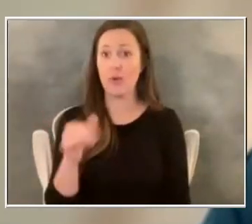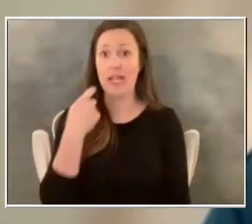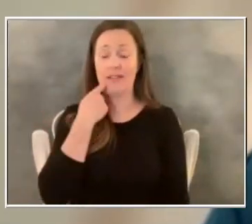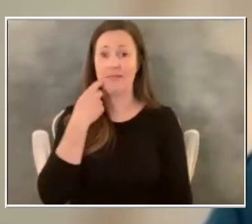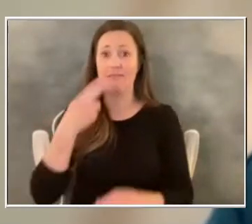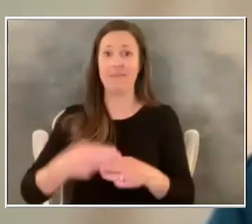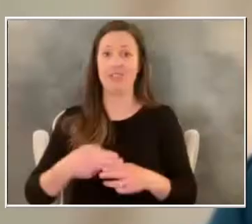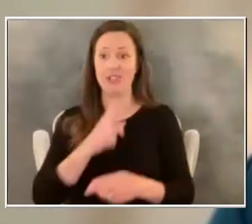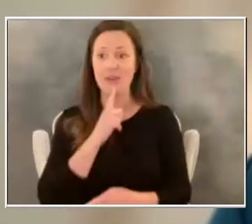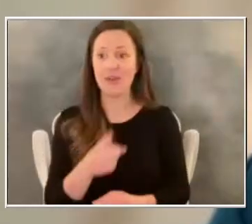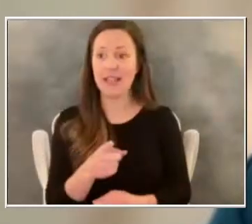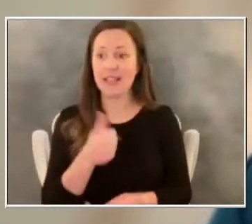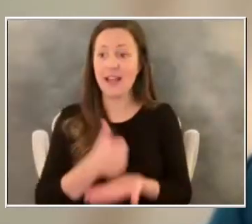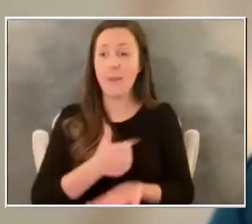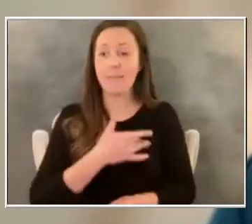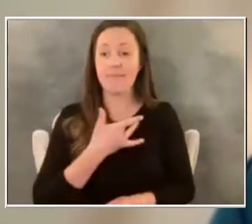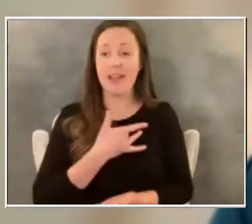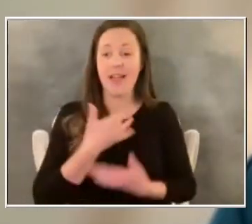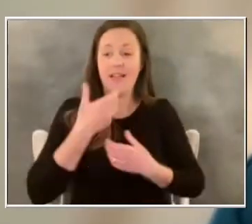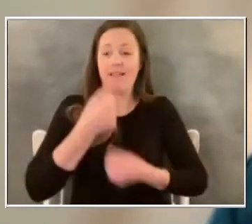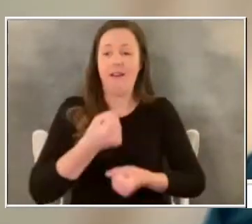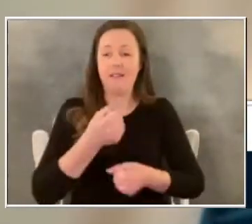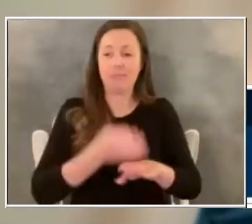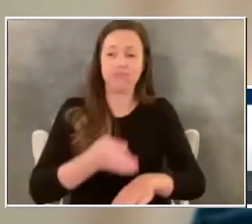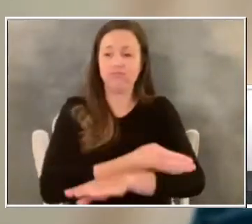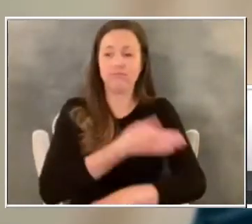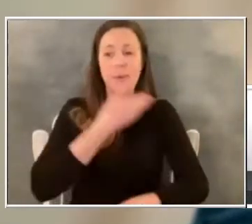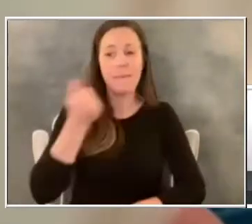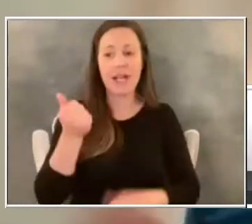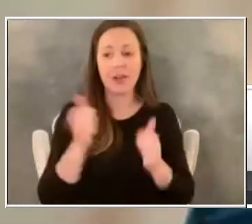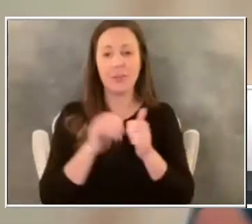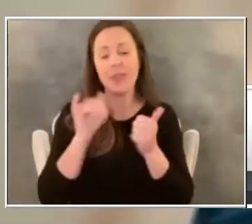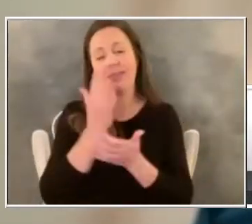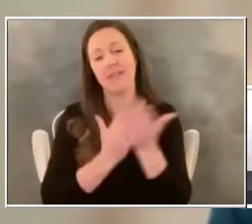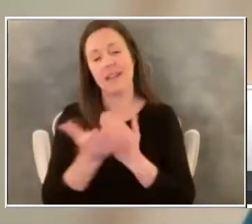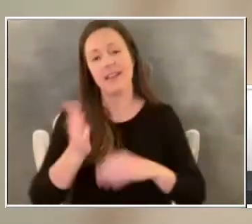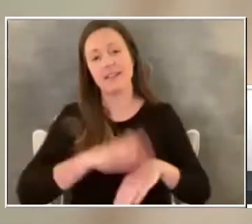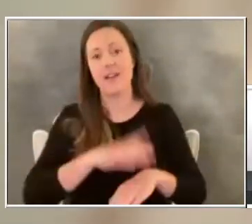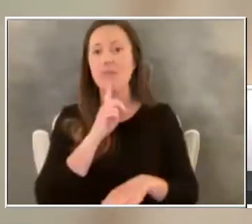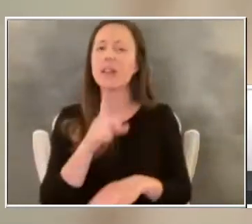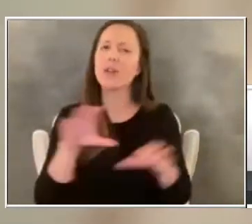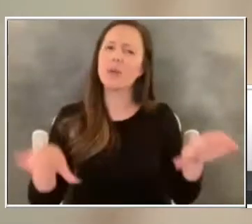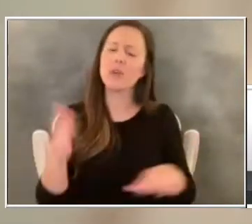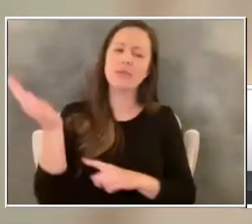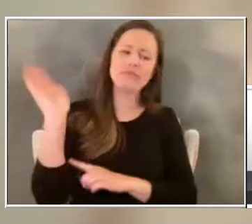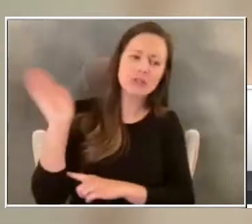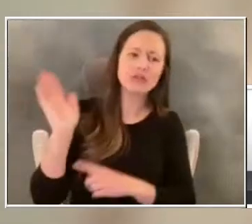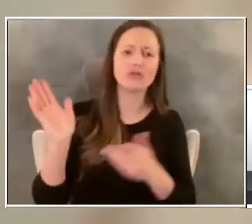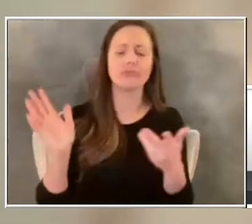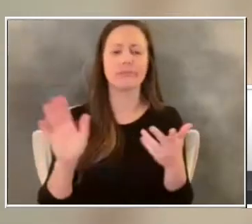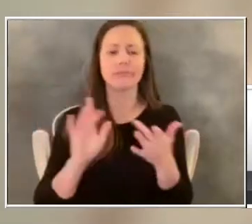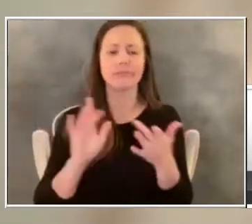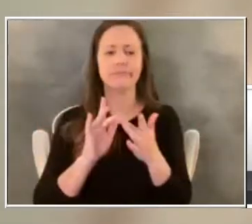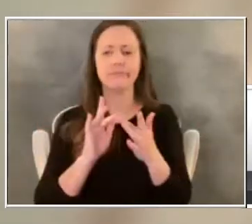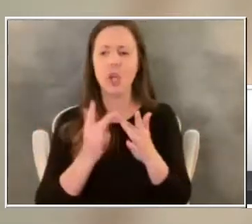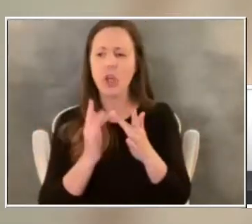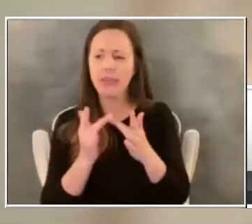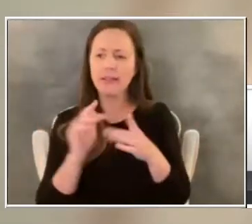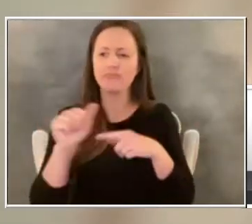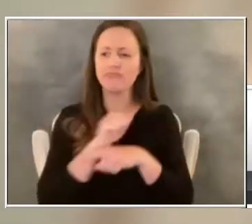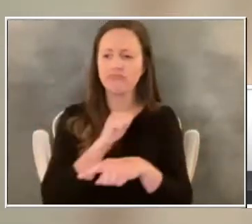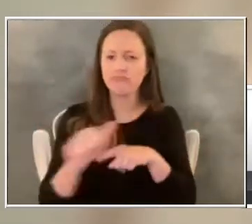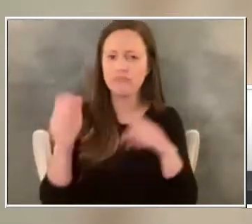that confidence in our staff doing that hands-on. I mean, we do lectures and, online education, but